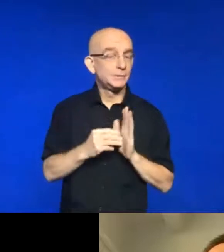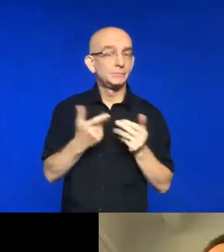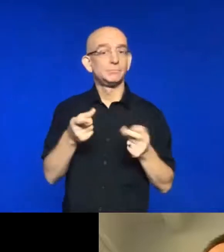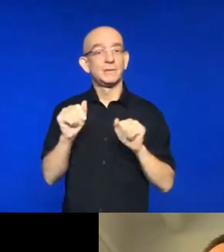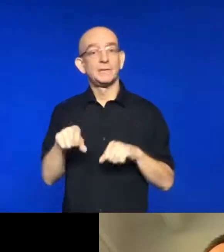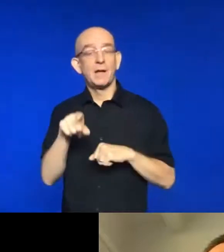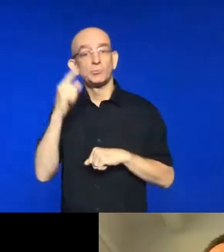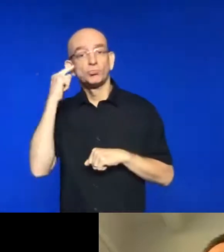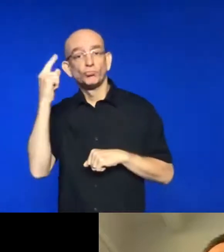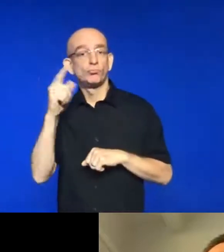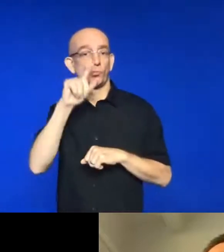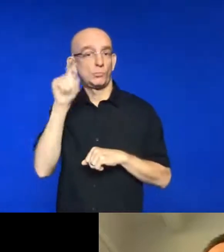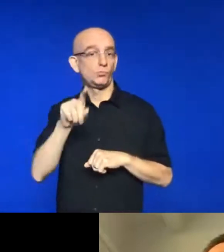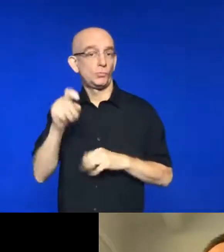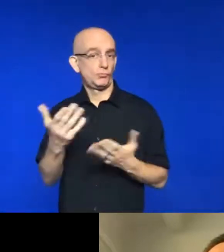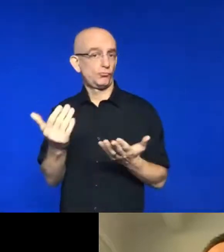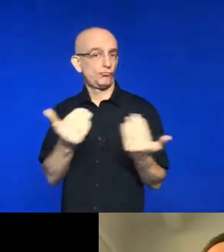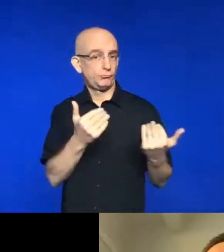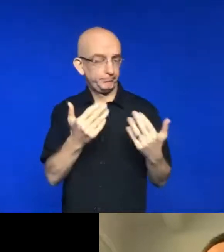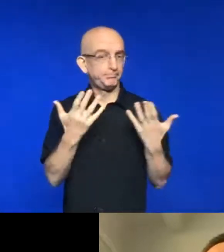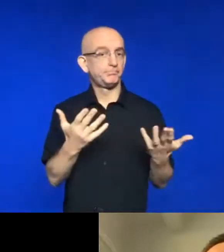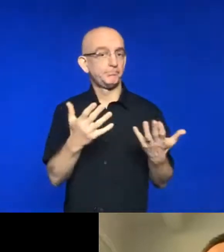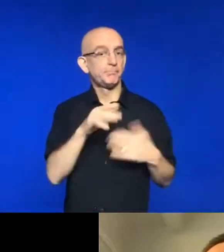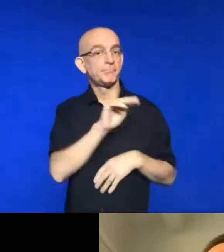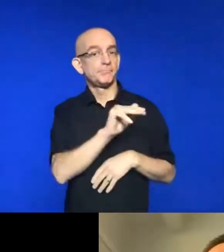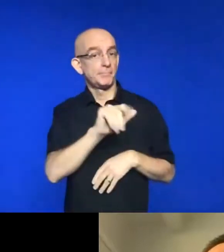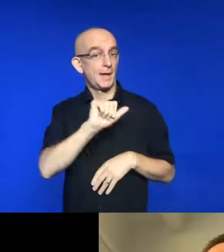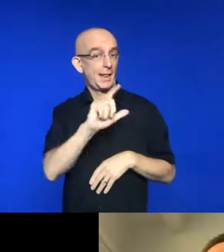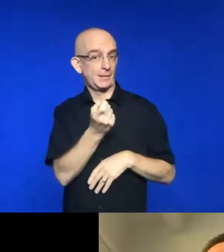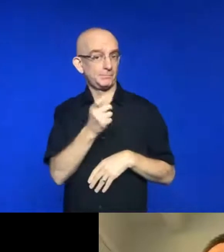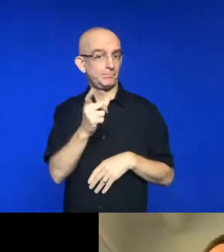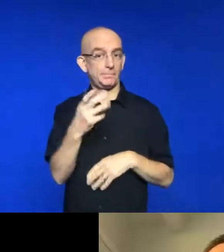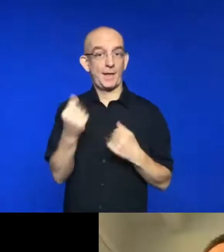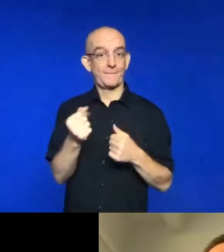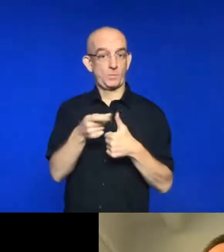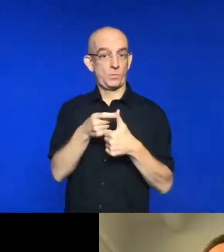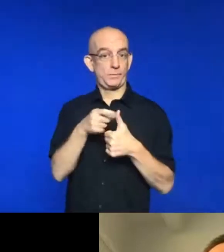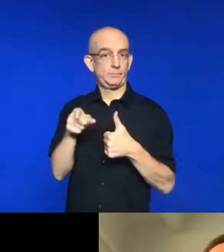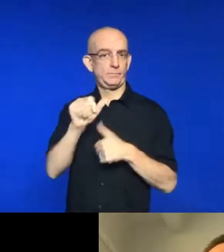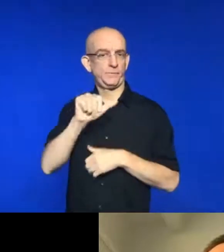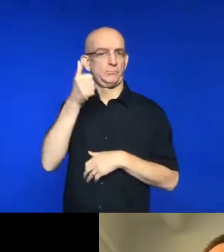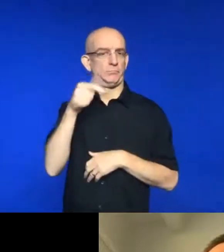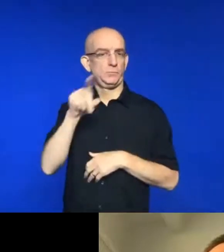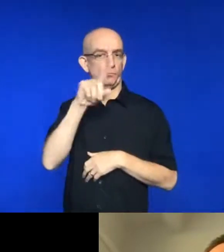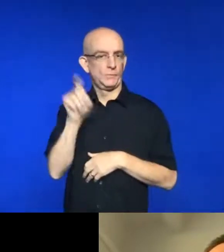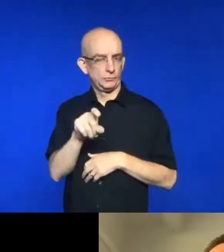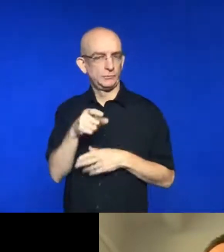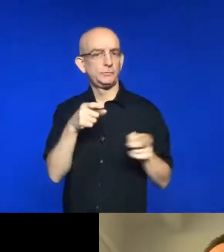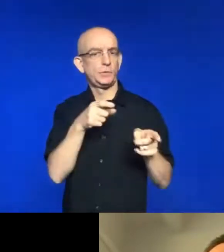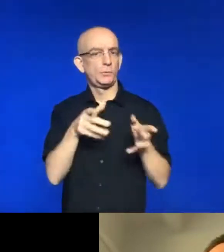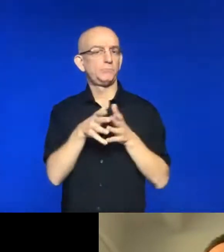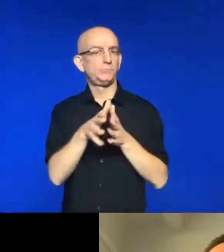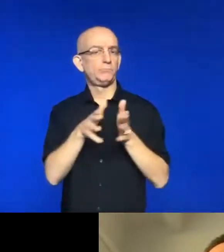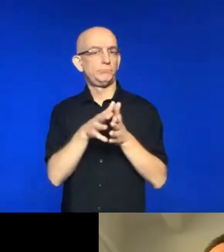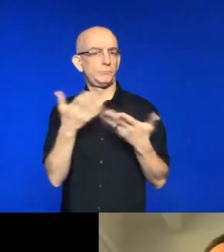question. When you were talking about the different targeted populations that are receiving